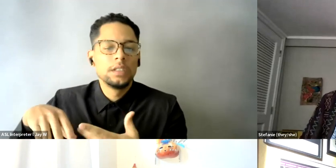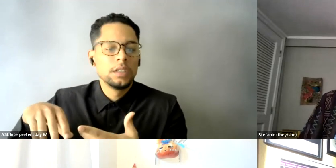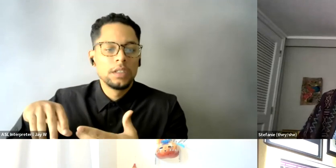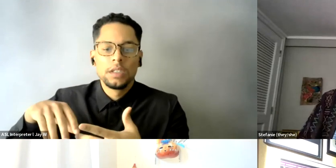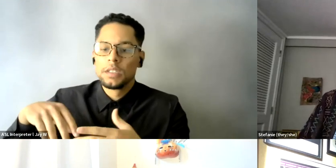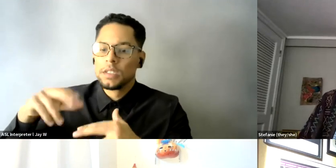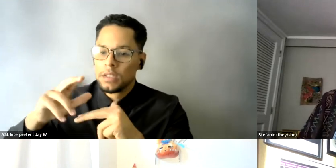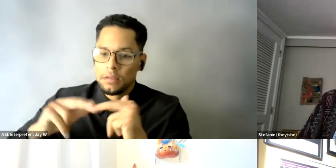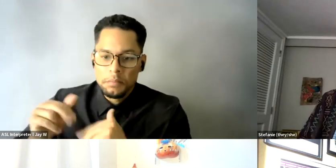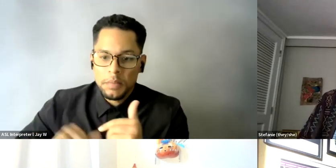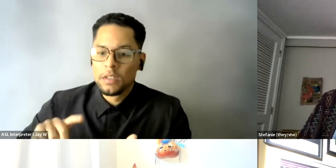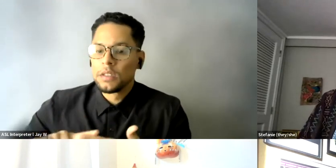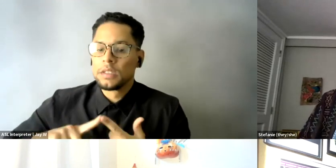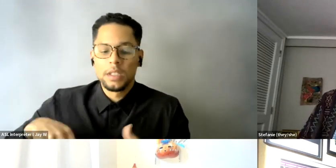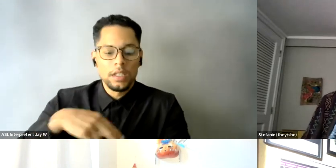psych wards.